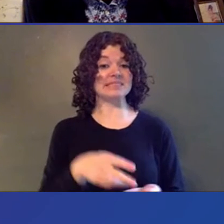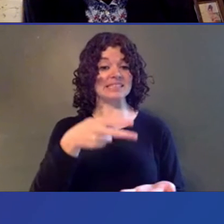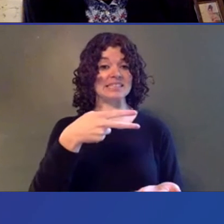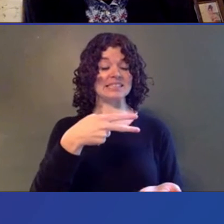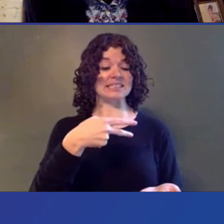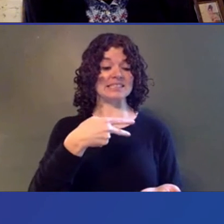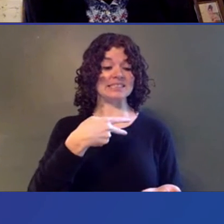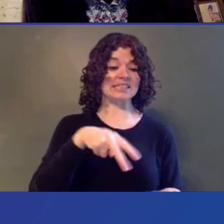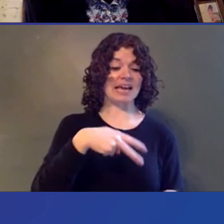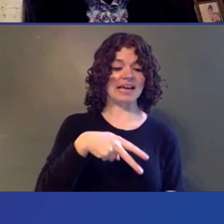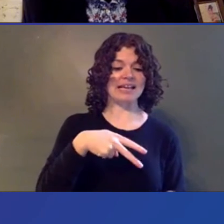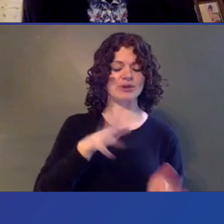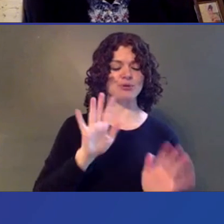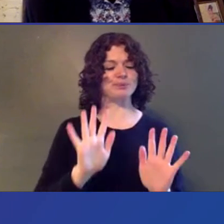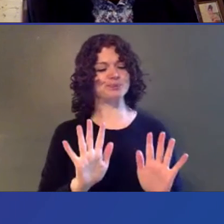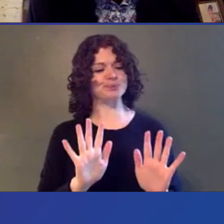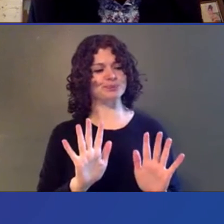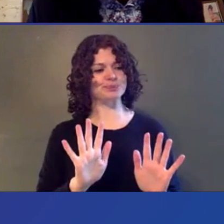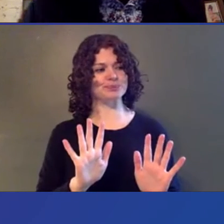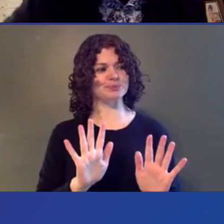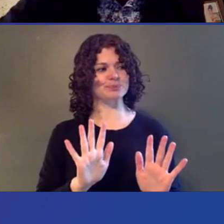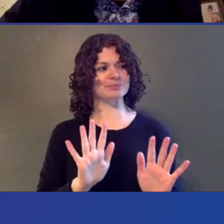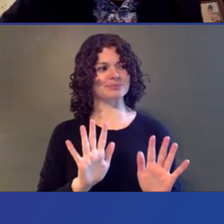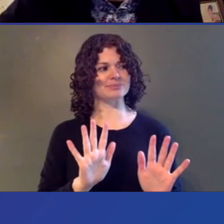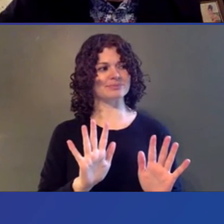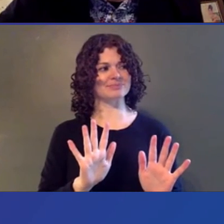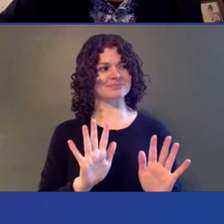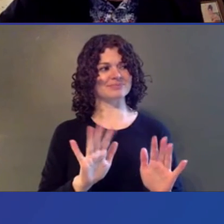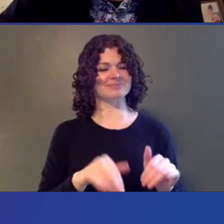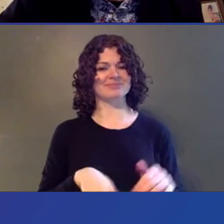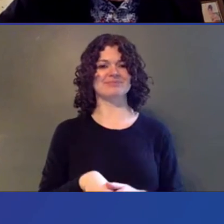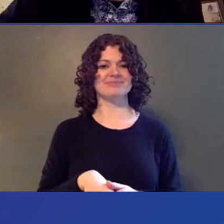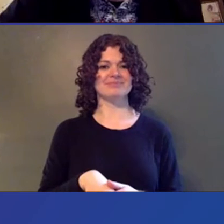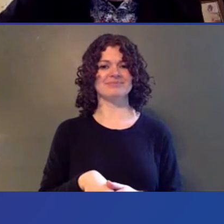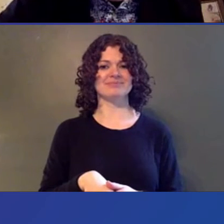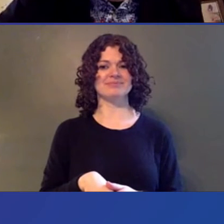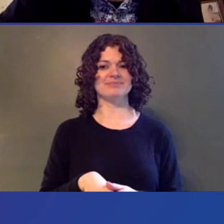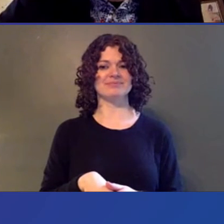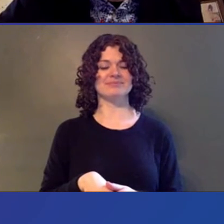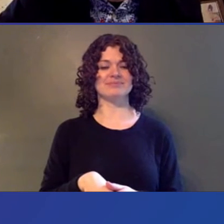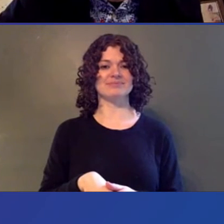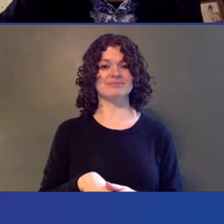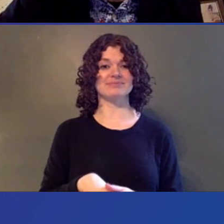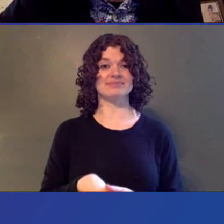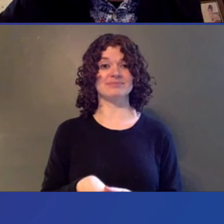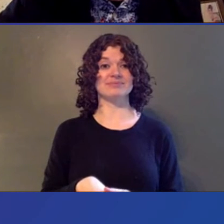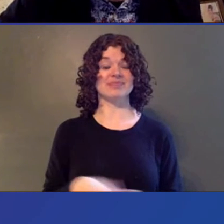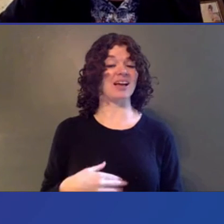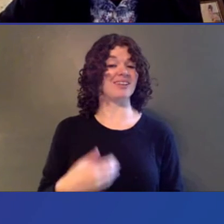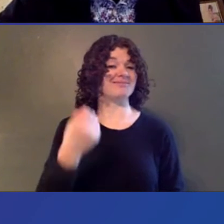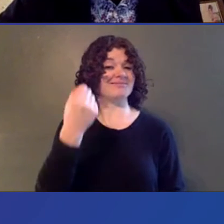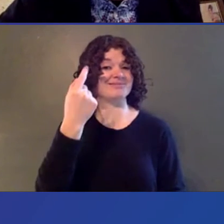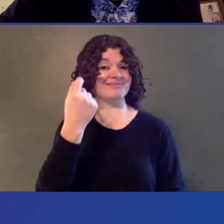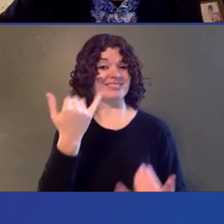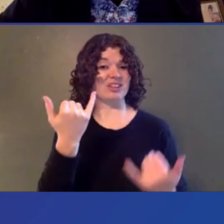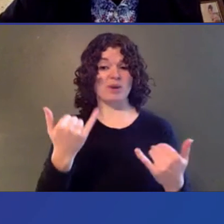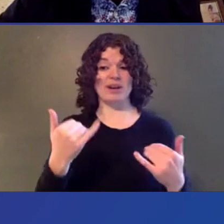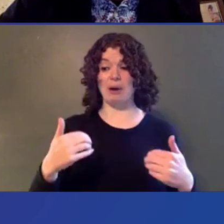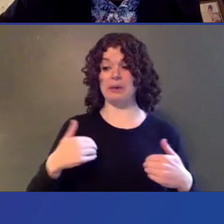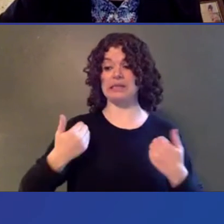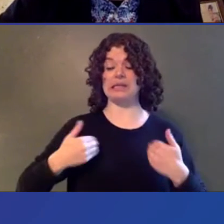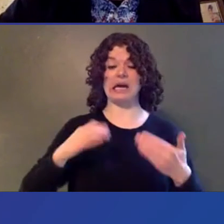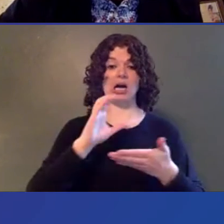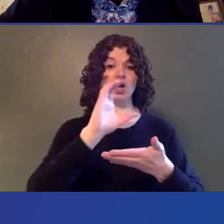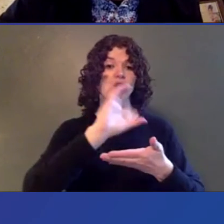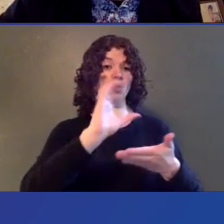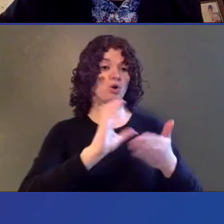maybe echoing that, there's a lot less opportunities, I feel like, for young choreographers. It